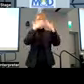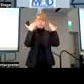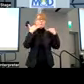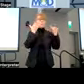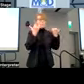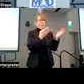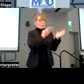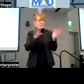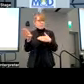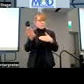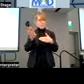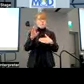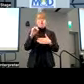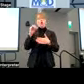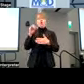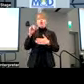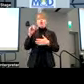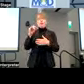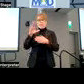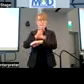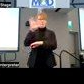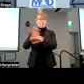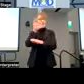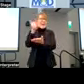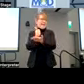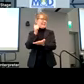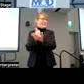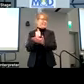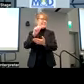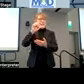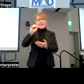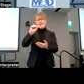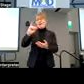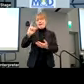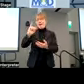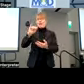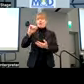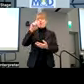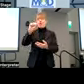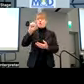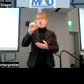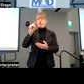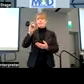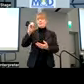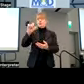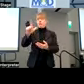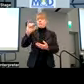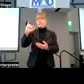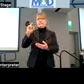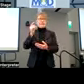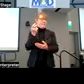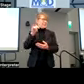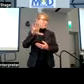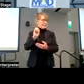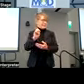help provide this information. And again, we are making sure that these are compliant with best practices for digital